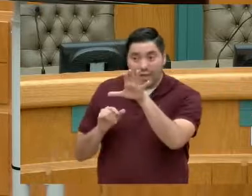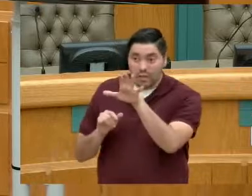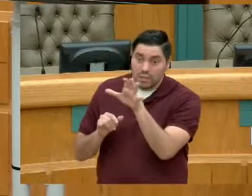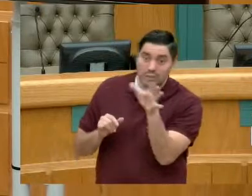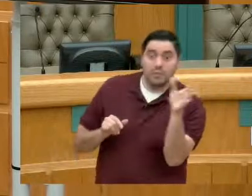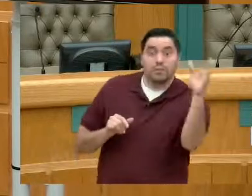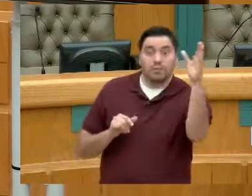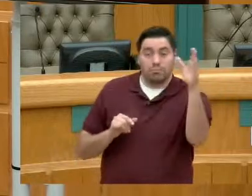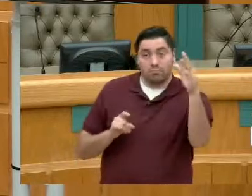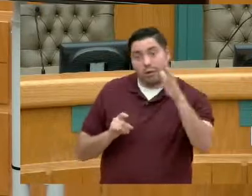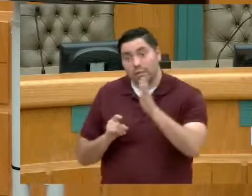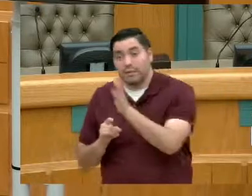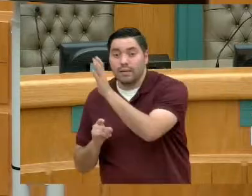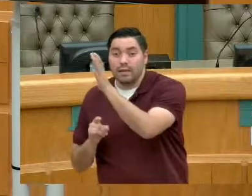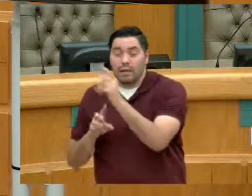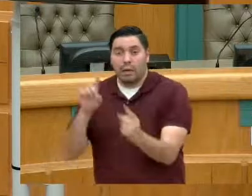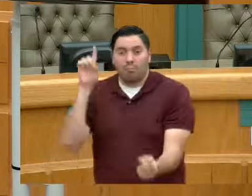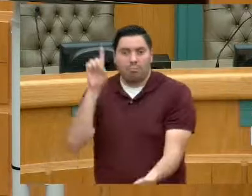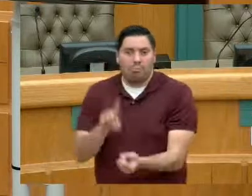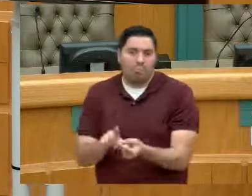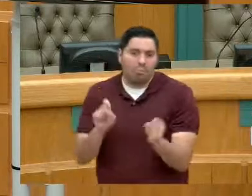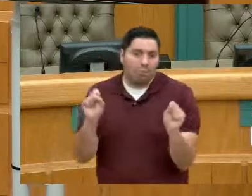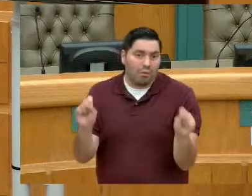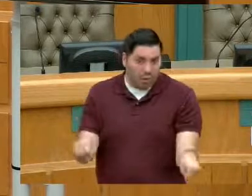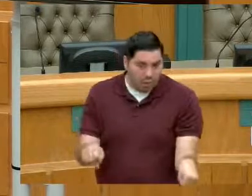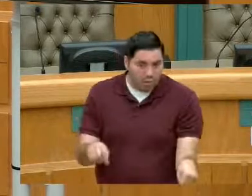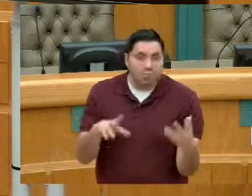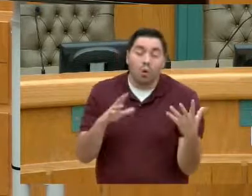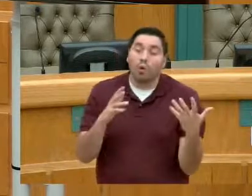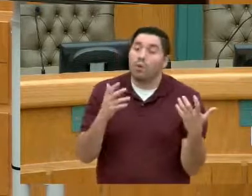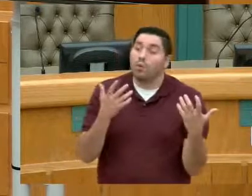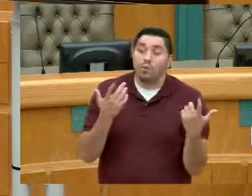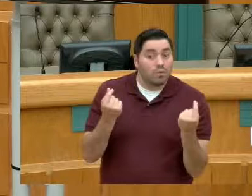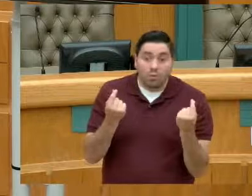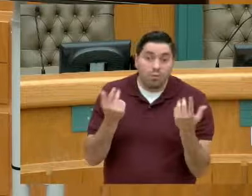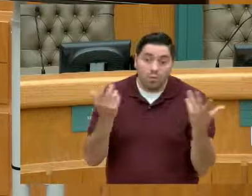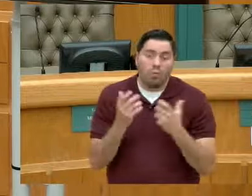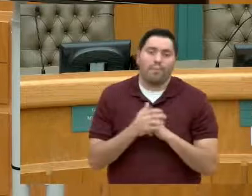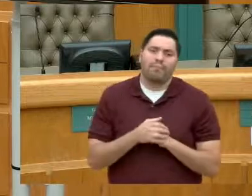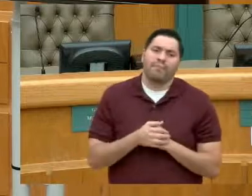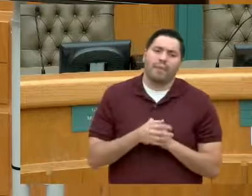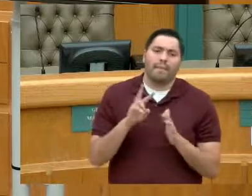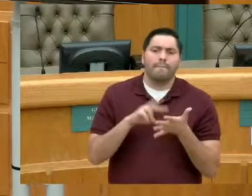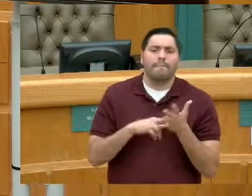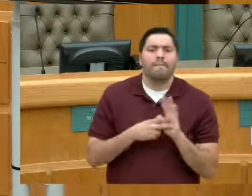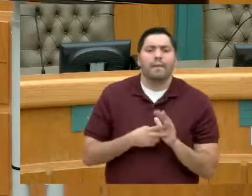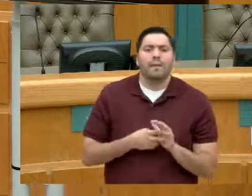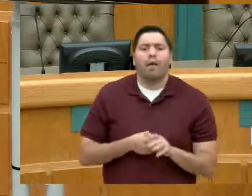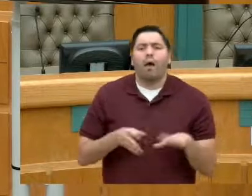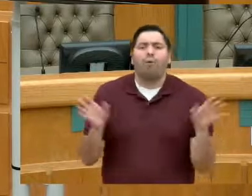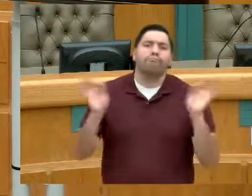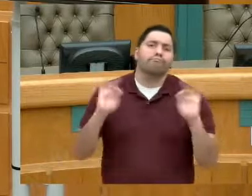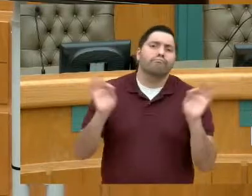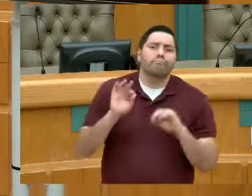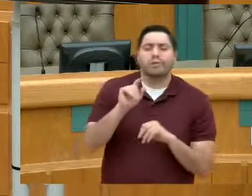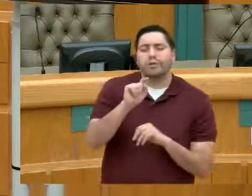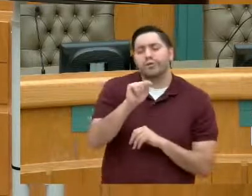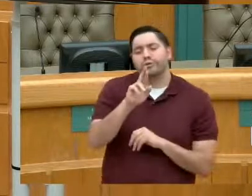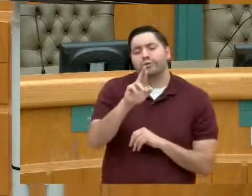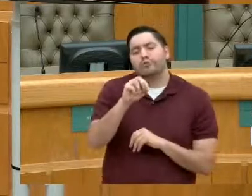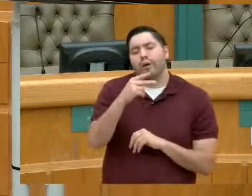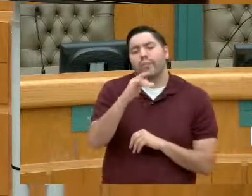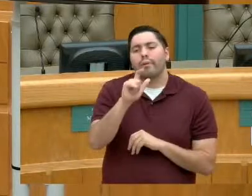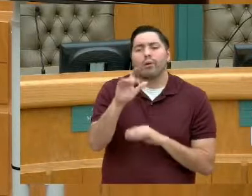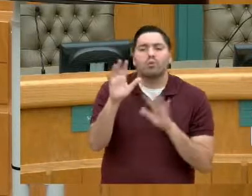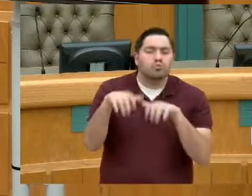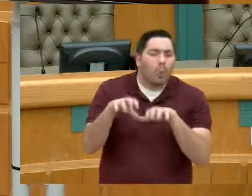and they can increase or decrease in intensity. So, what I'm trying to say is that it's not just only a tropical storm, and I don't